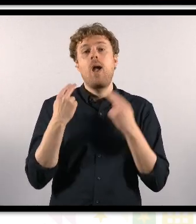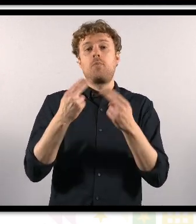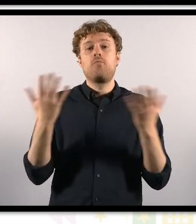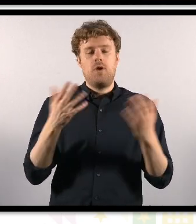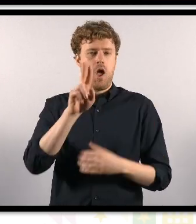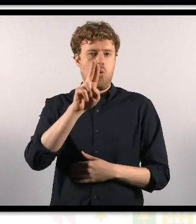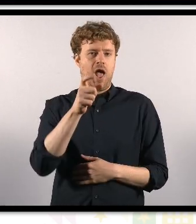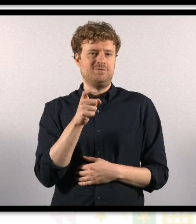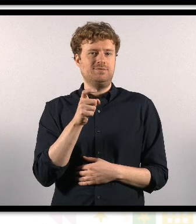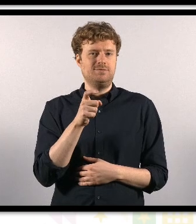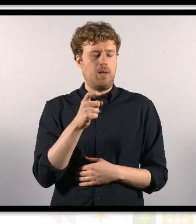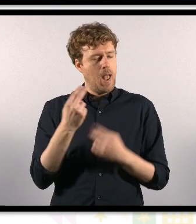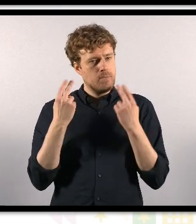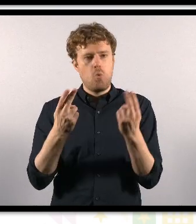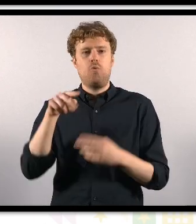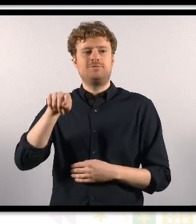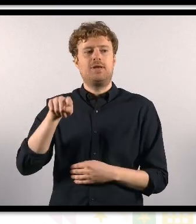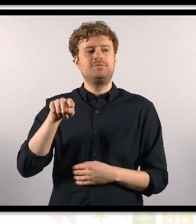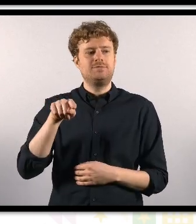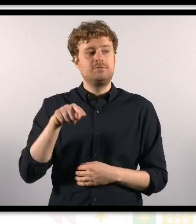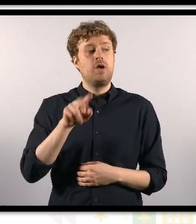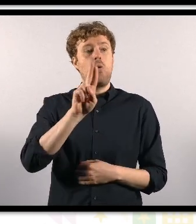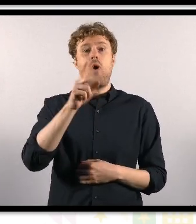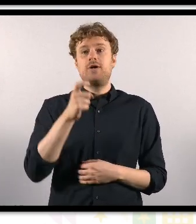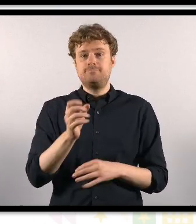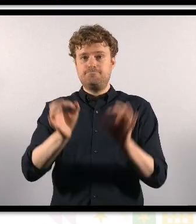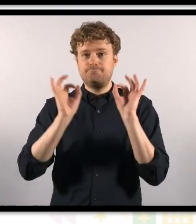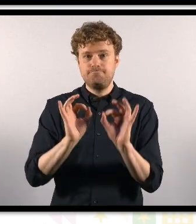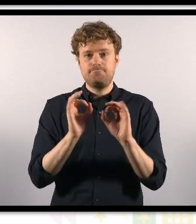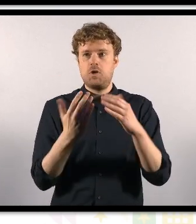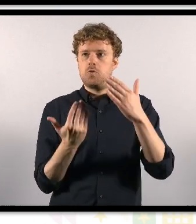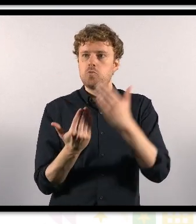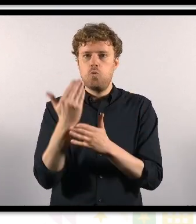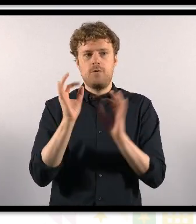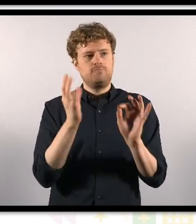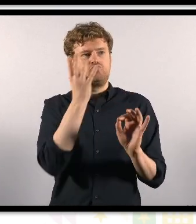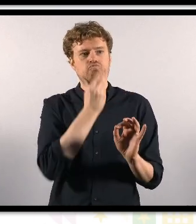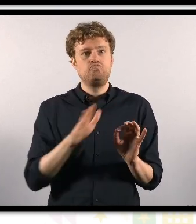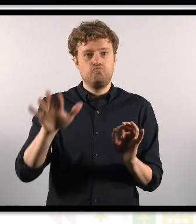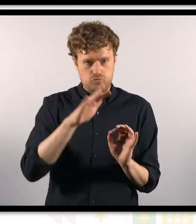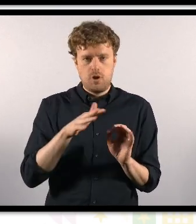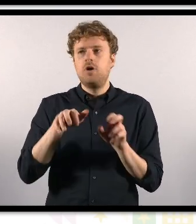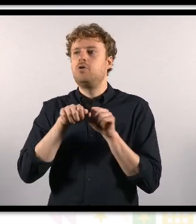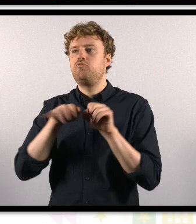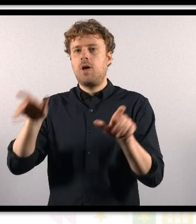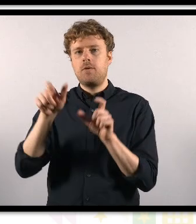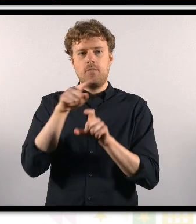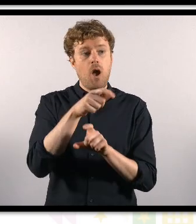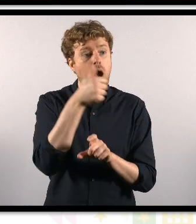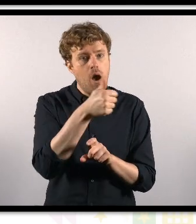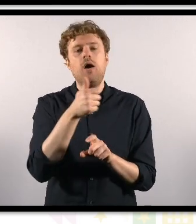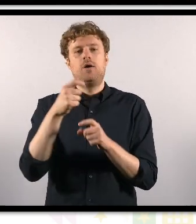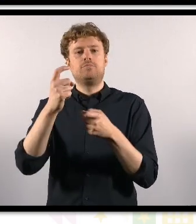Well, I think we need three things. First, we'll always want an embedded in-cluster web UI, building on the role of dashboard today. Second, we